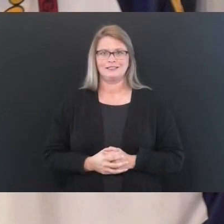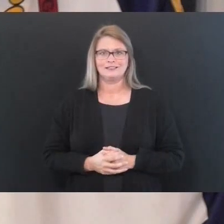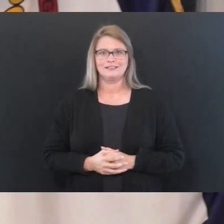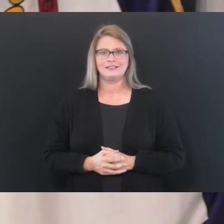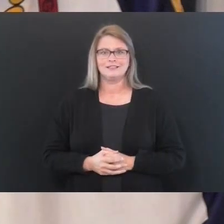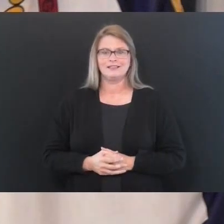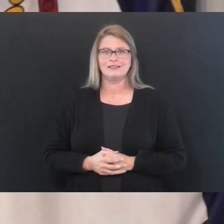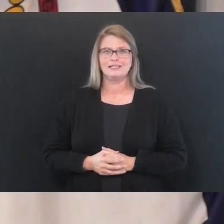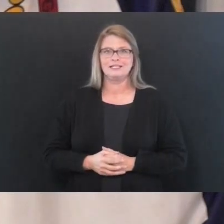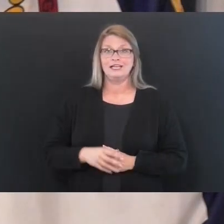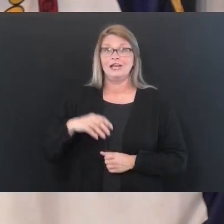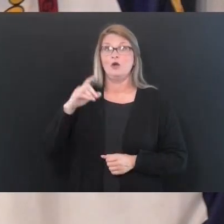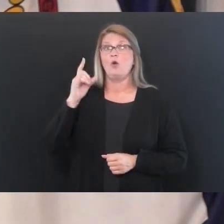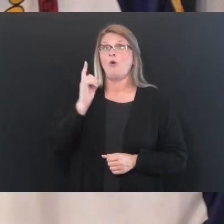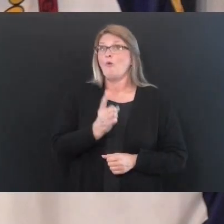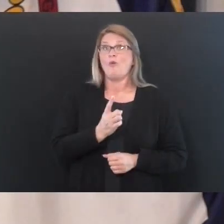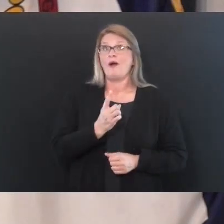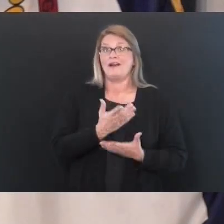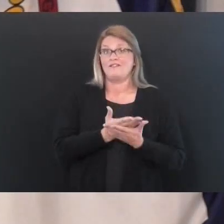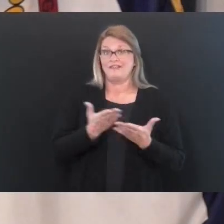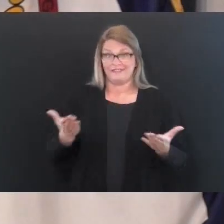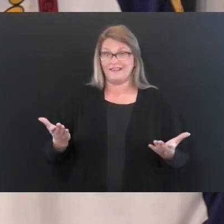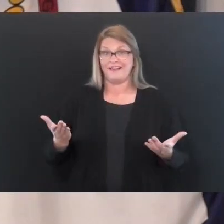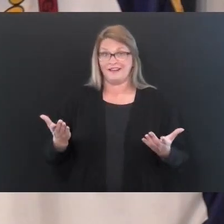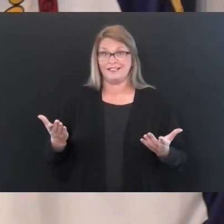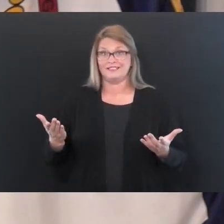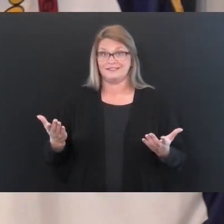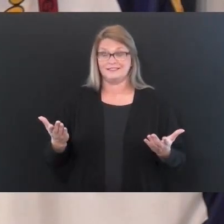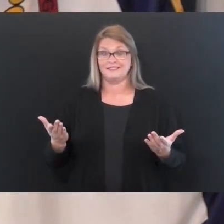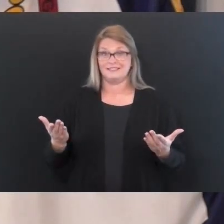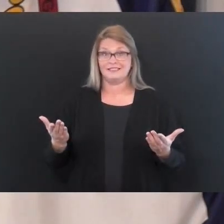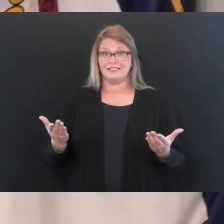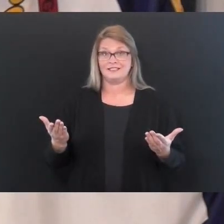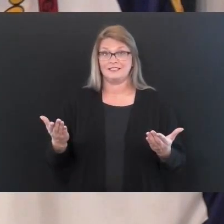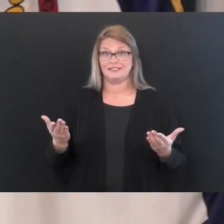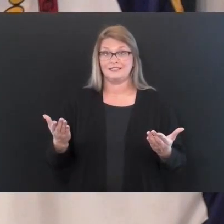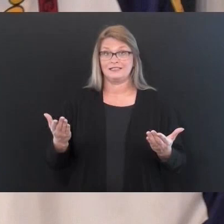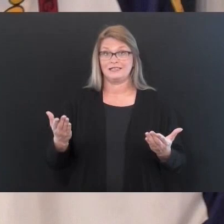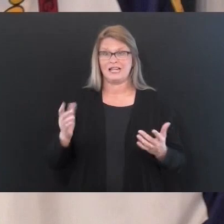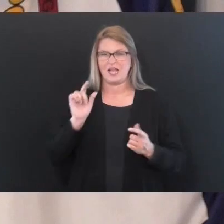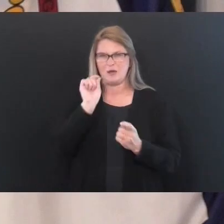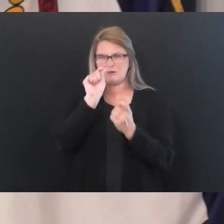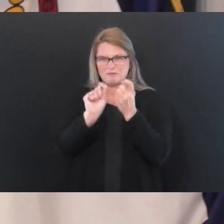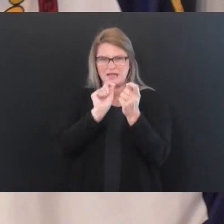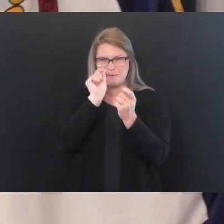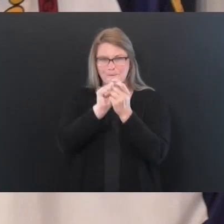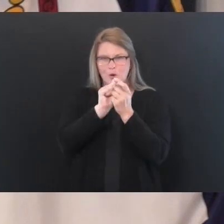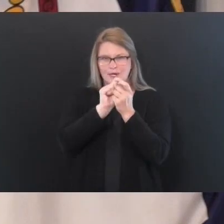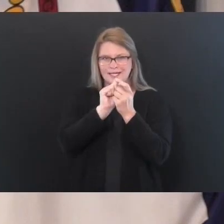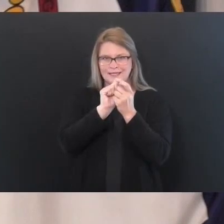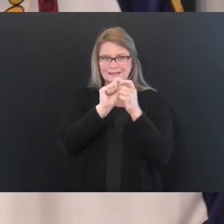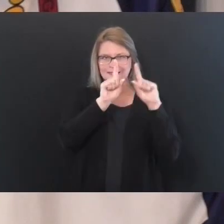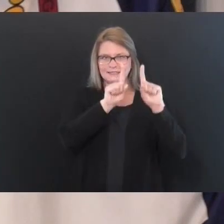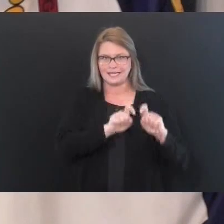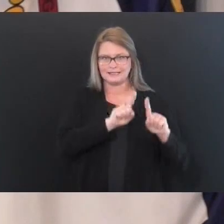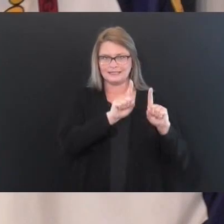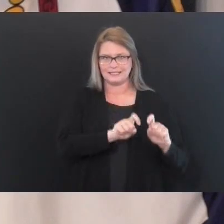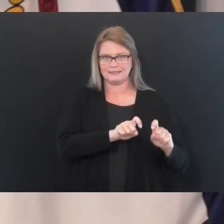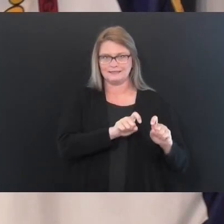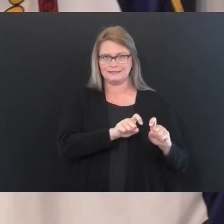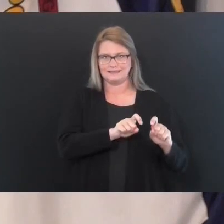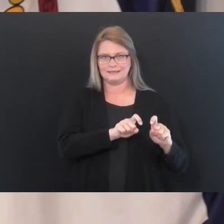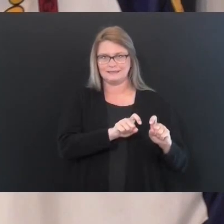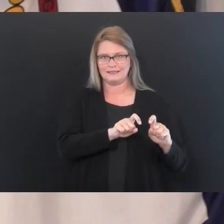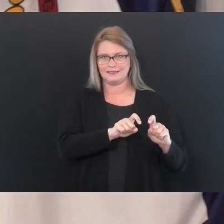Kenny, one of the things is, as far as pinpointing our testing, as